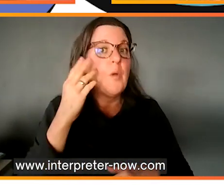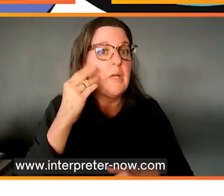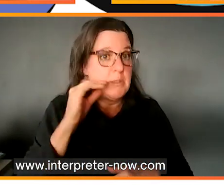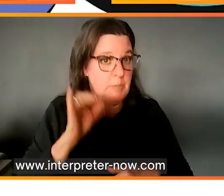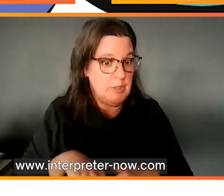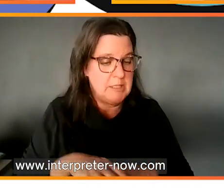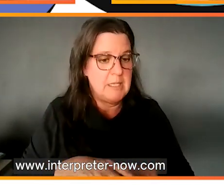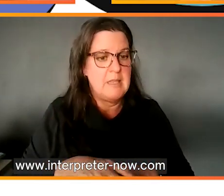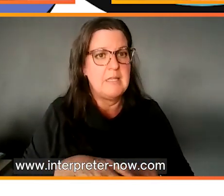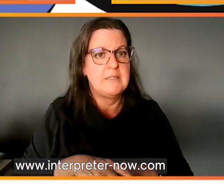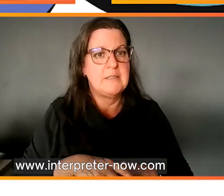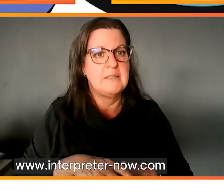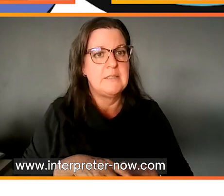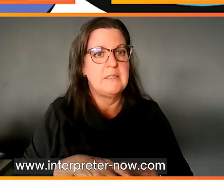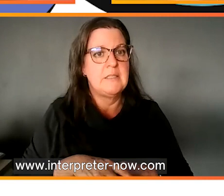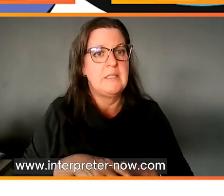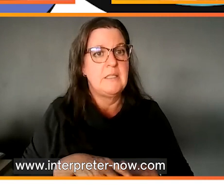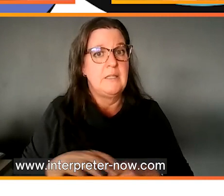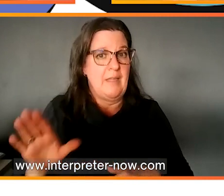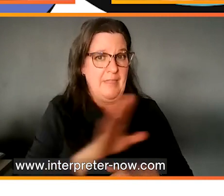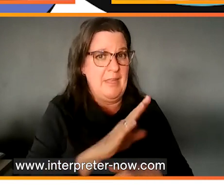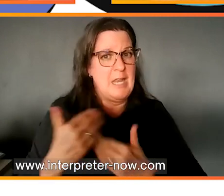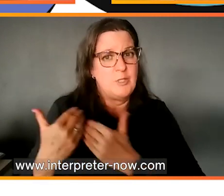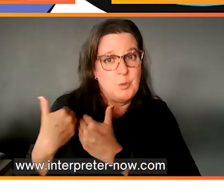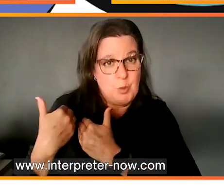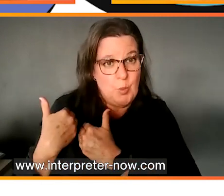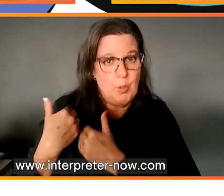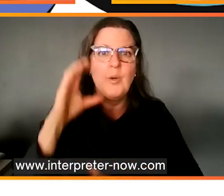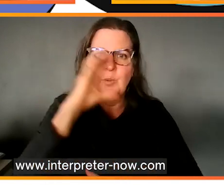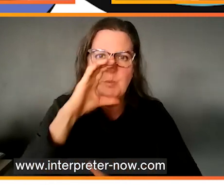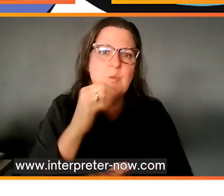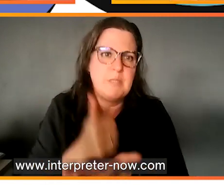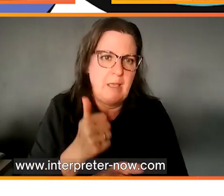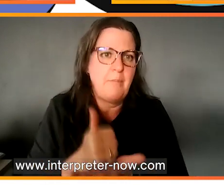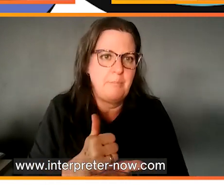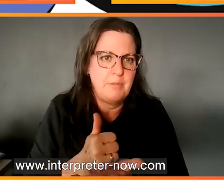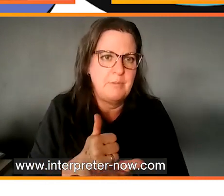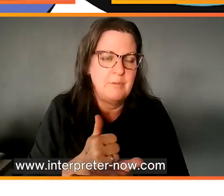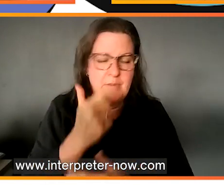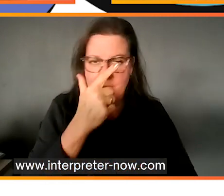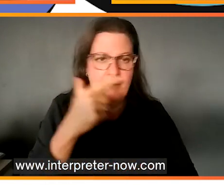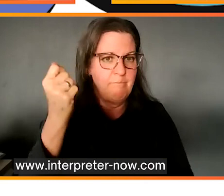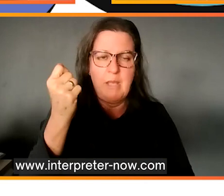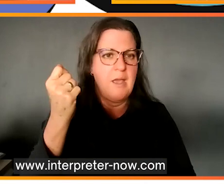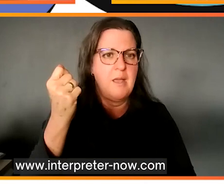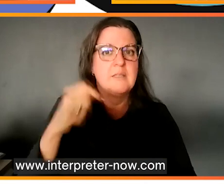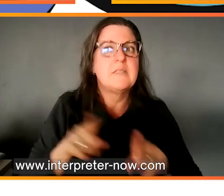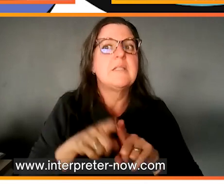then, because, as we said earlier, there's so much shame in being